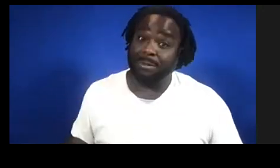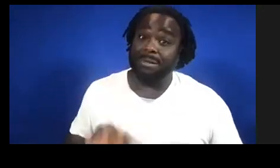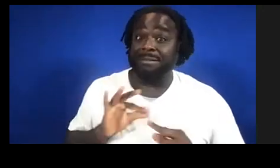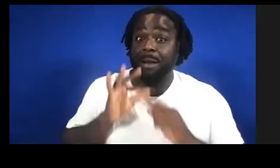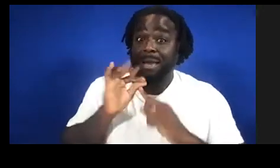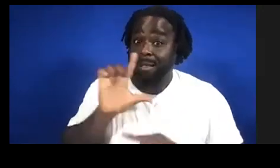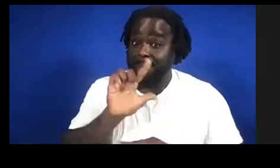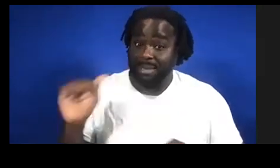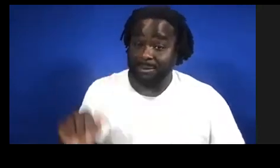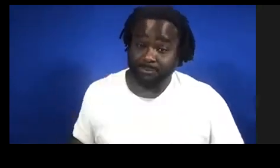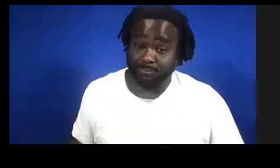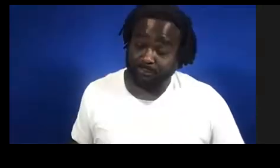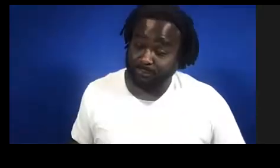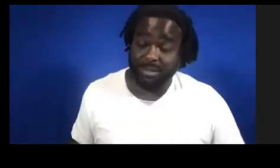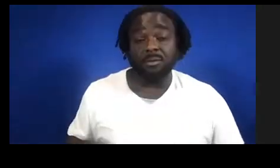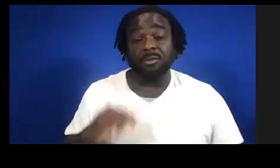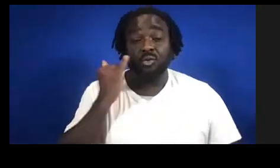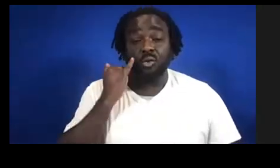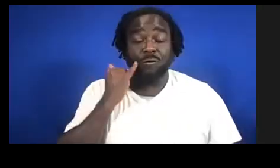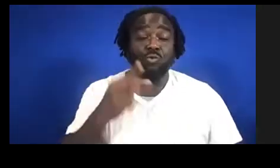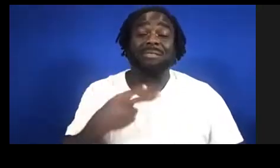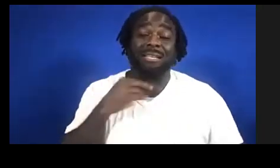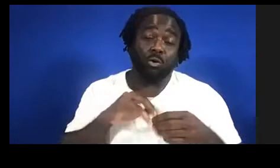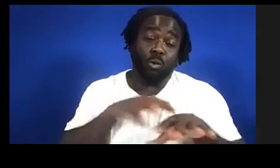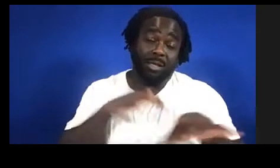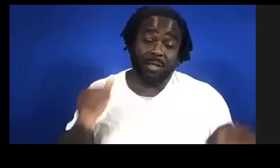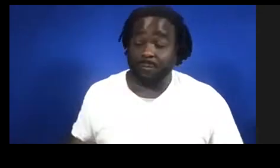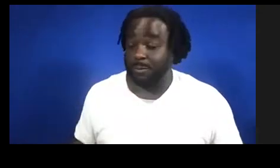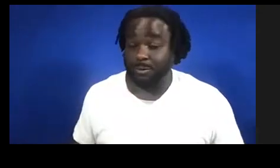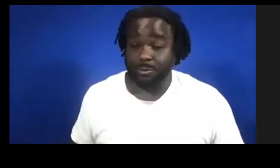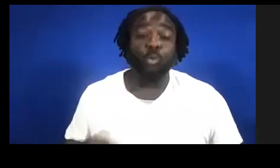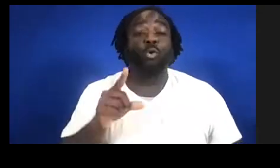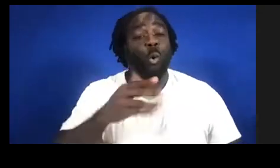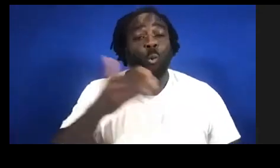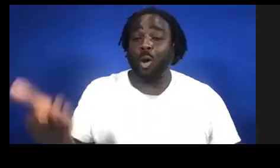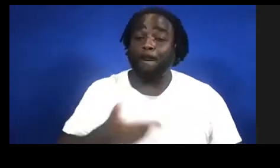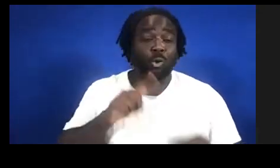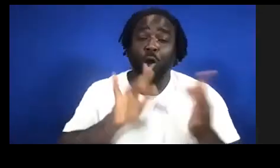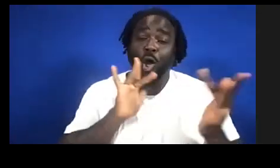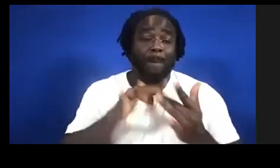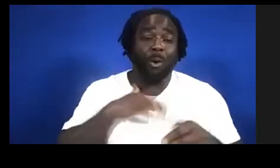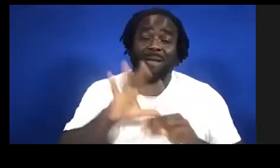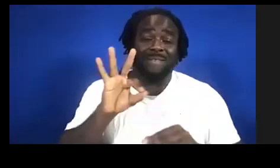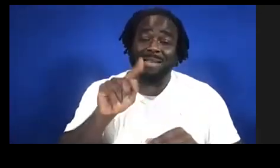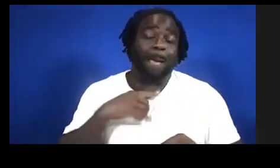But if you come and visit here in Southern California, especially LA, if you get stuck in